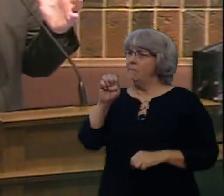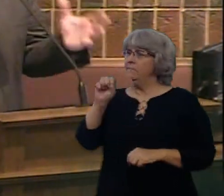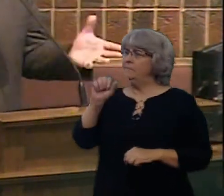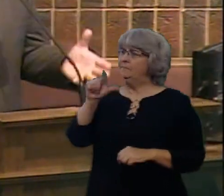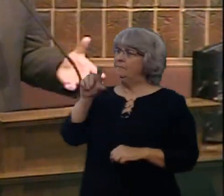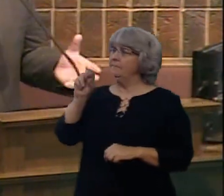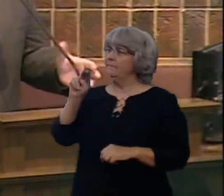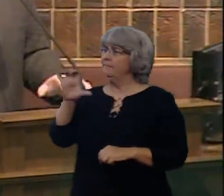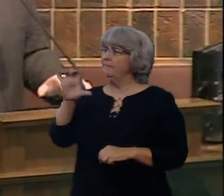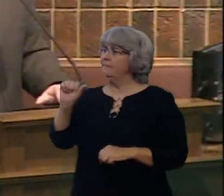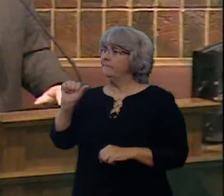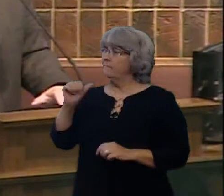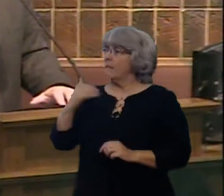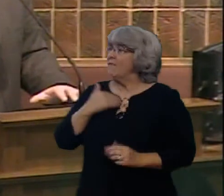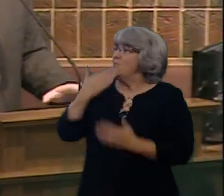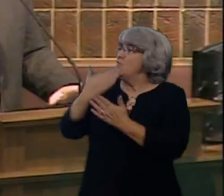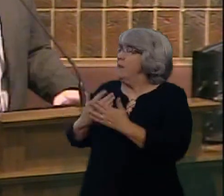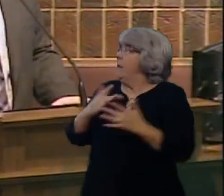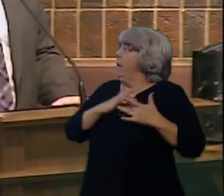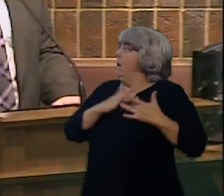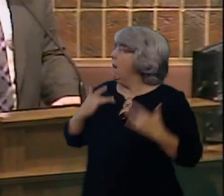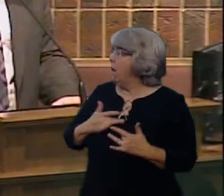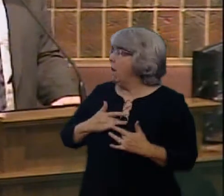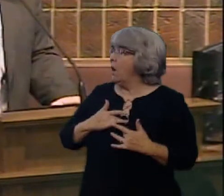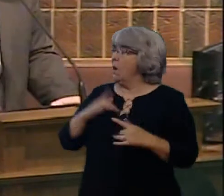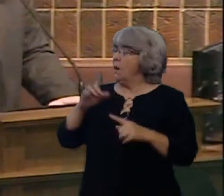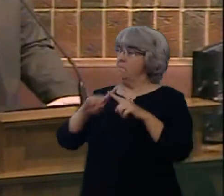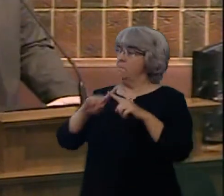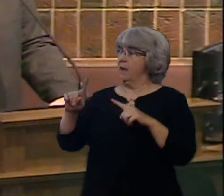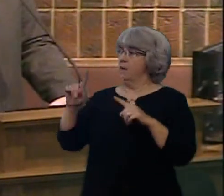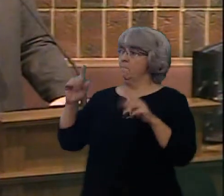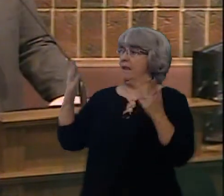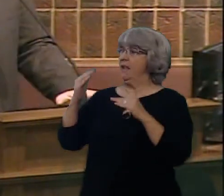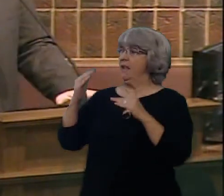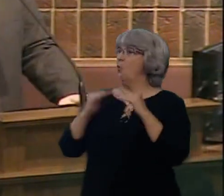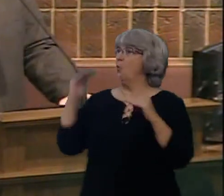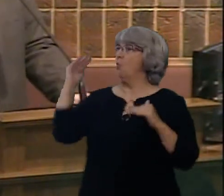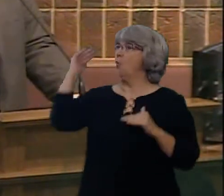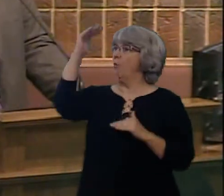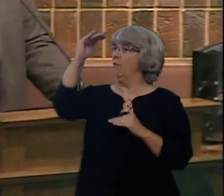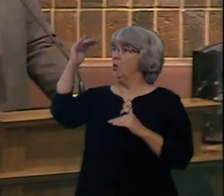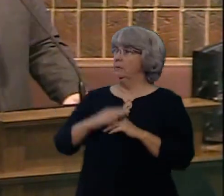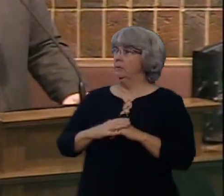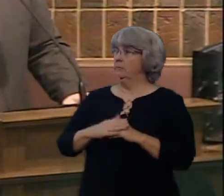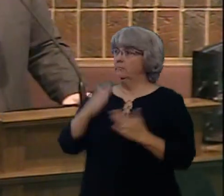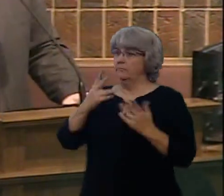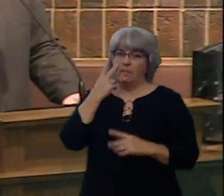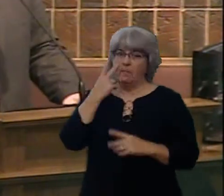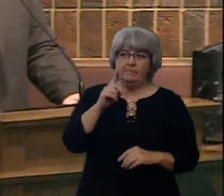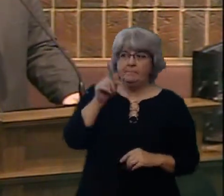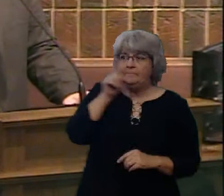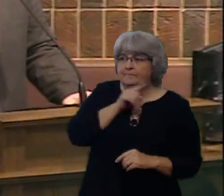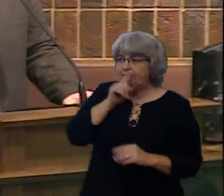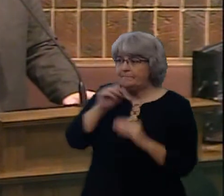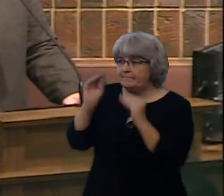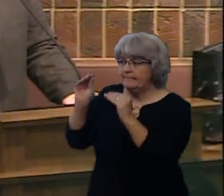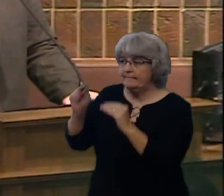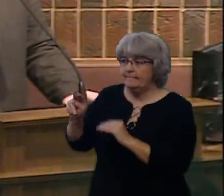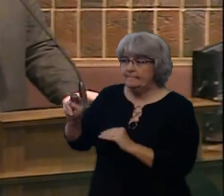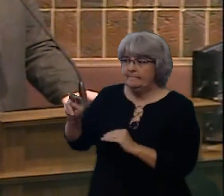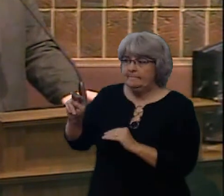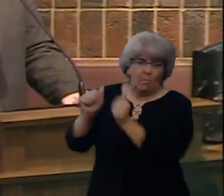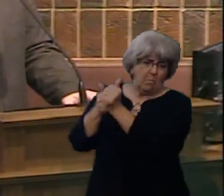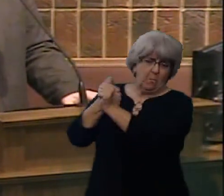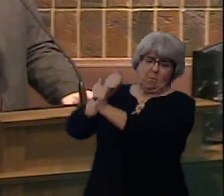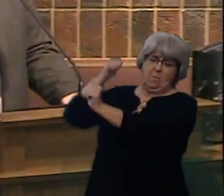with good intentions, trying to run away from false doctrine because they have seen things misused. They